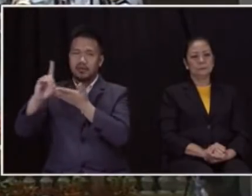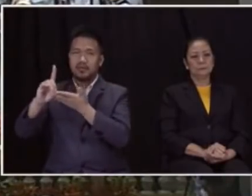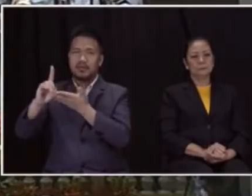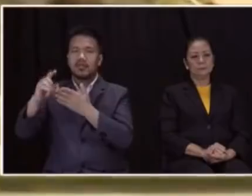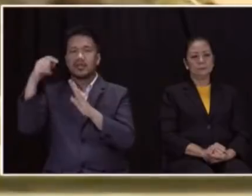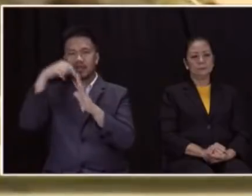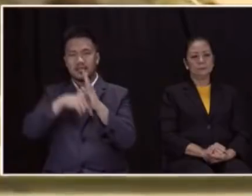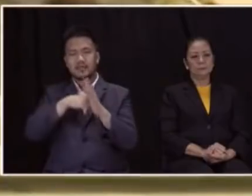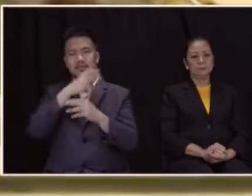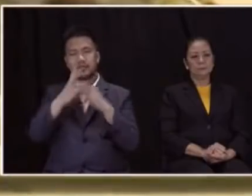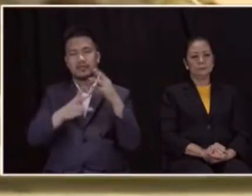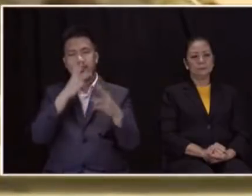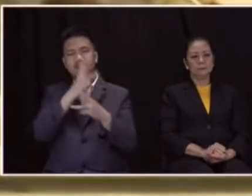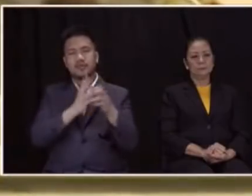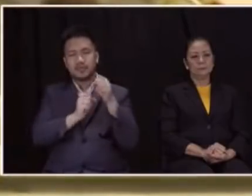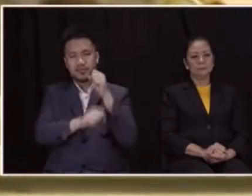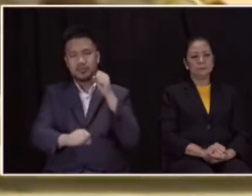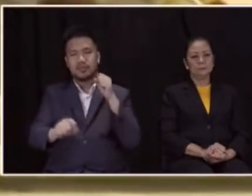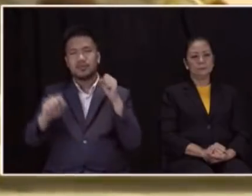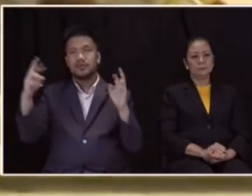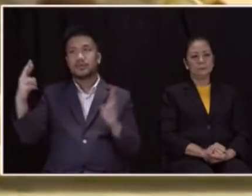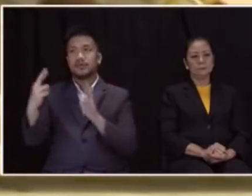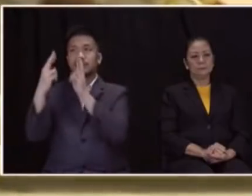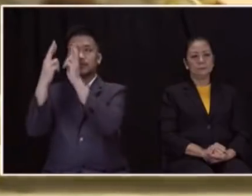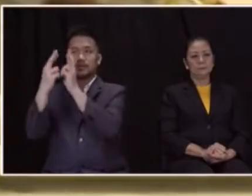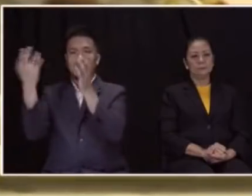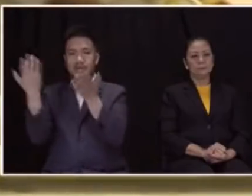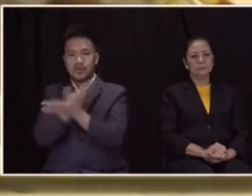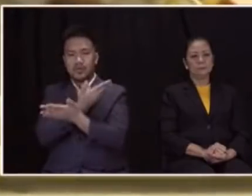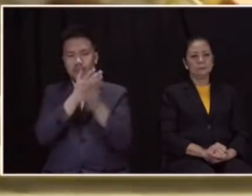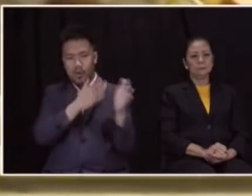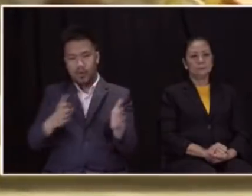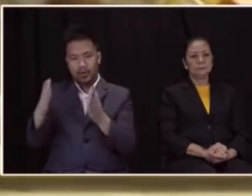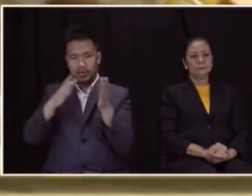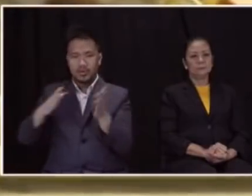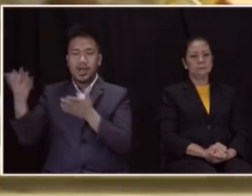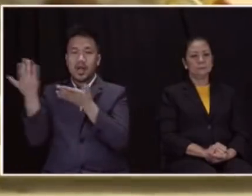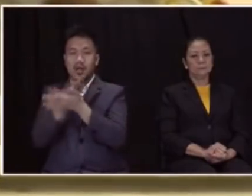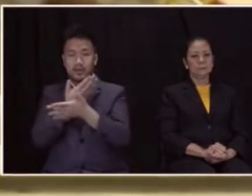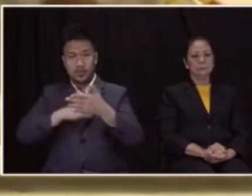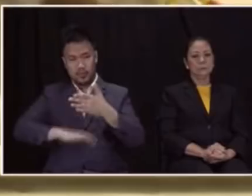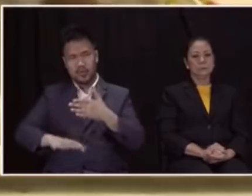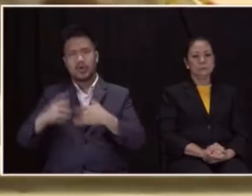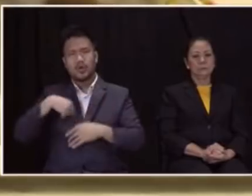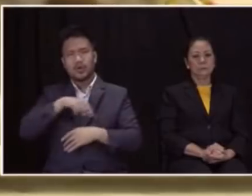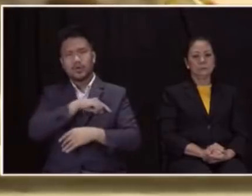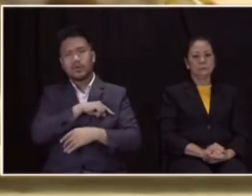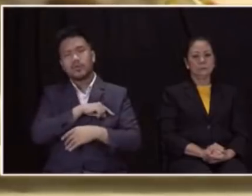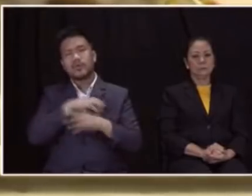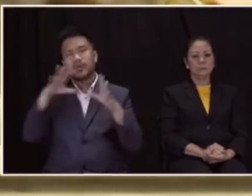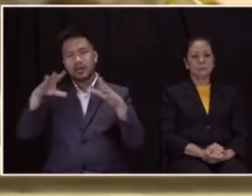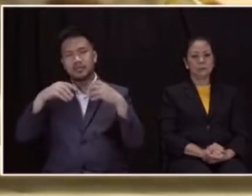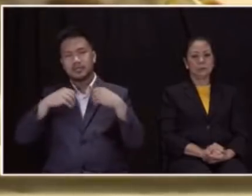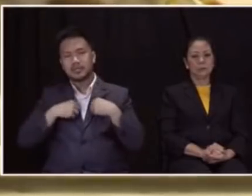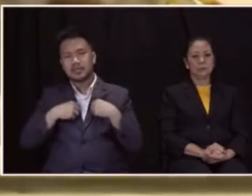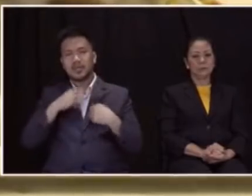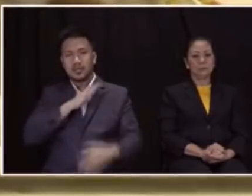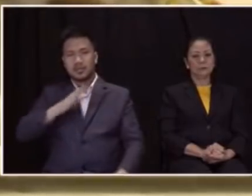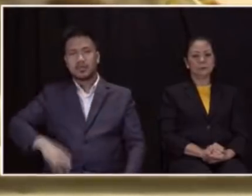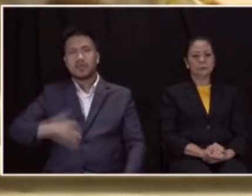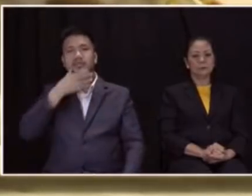that he may restore it by a new order, a new birth, we ought to embrace his precepts with